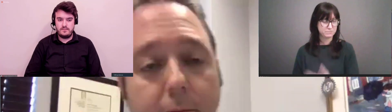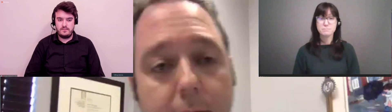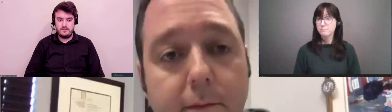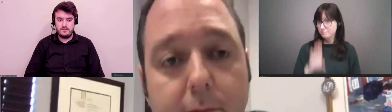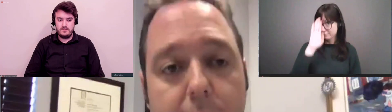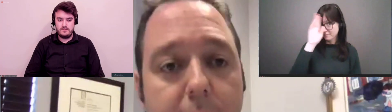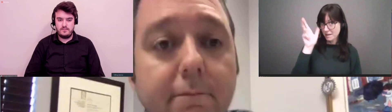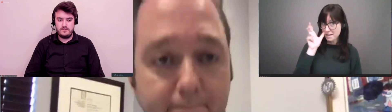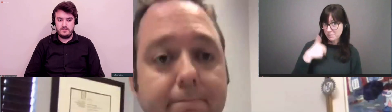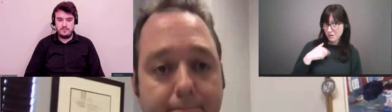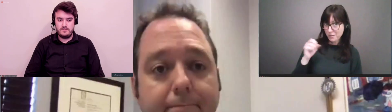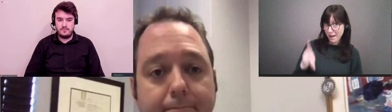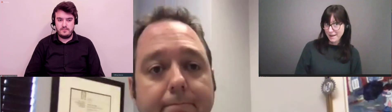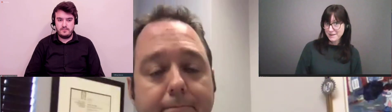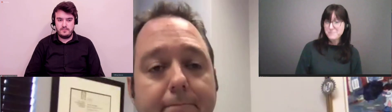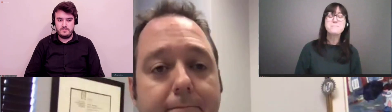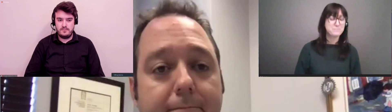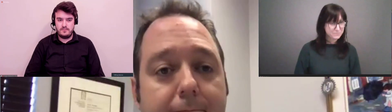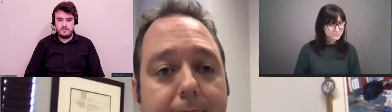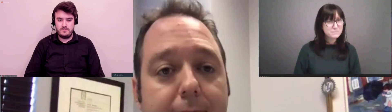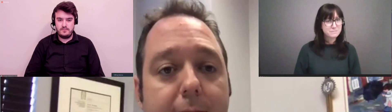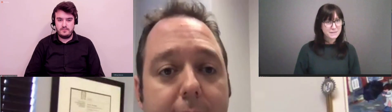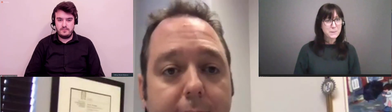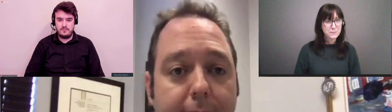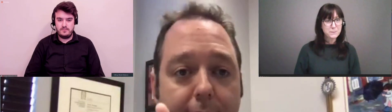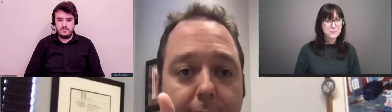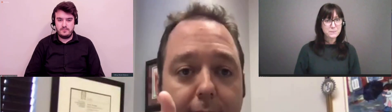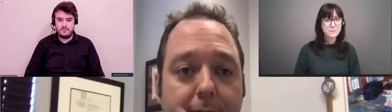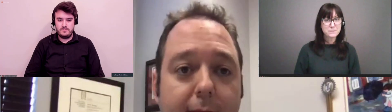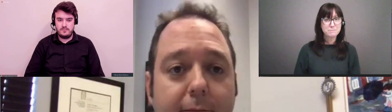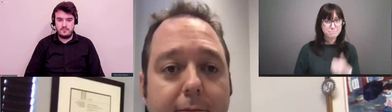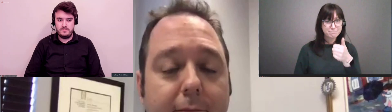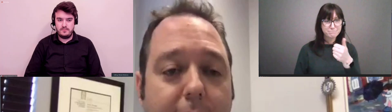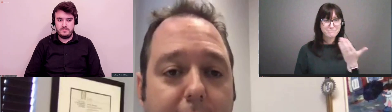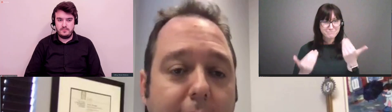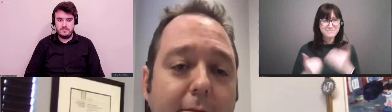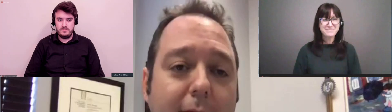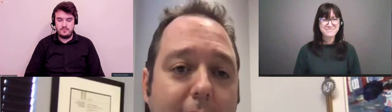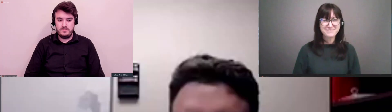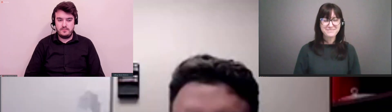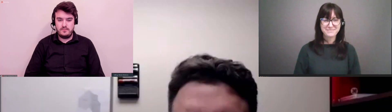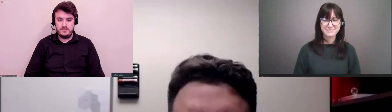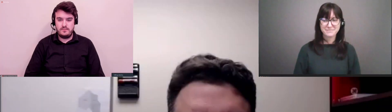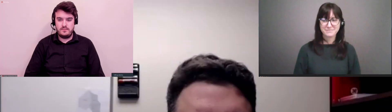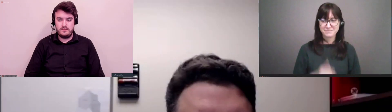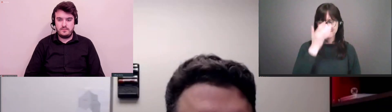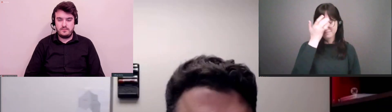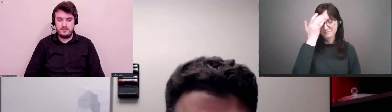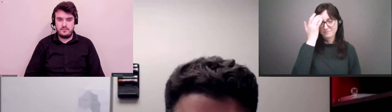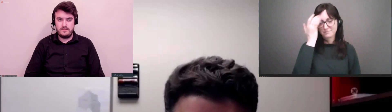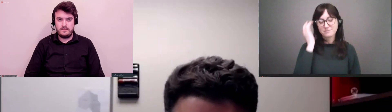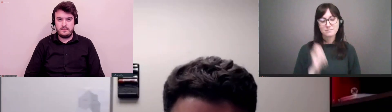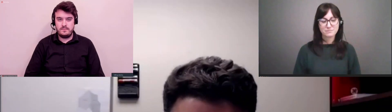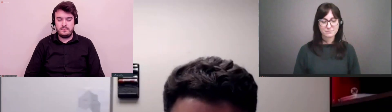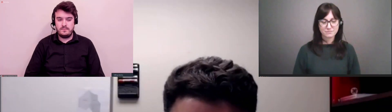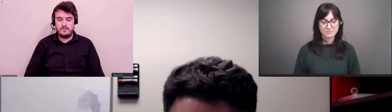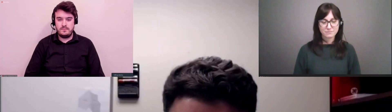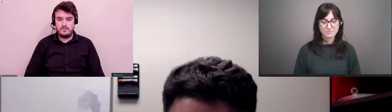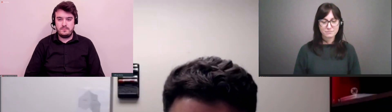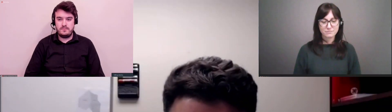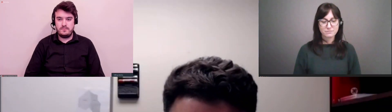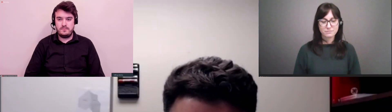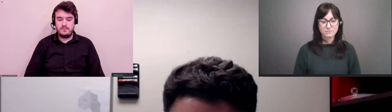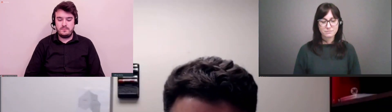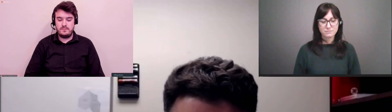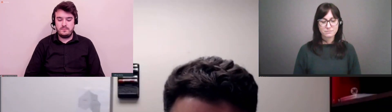me? Can you hear me? Yes, we have you here. Go ahead. Okay, great, thank you. I